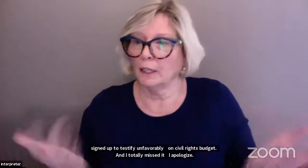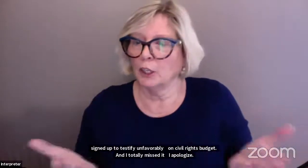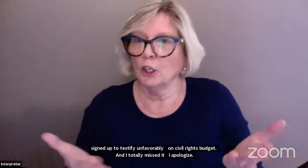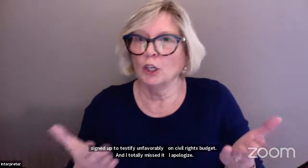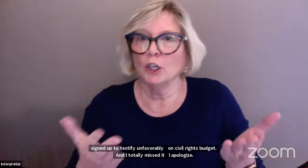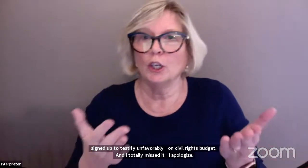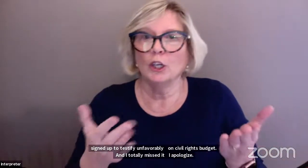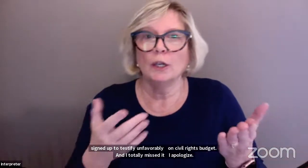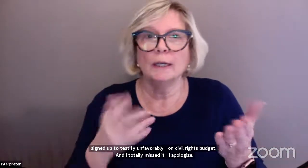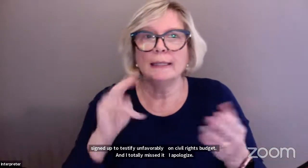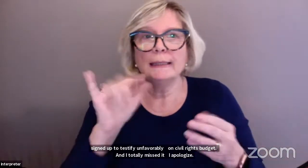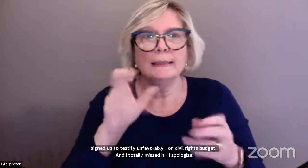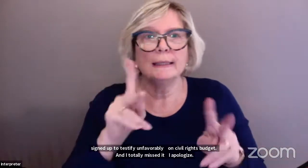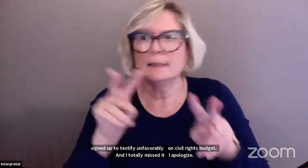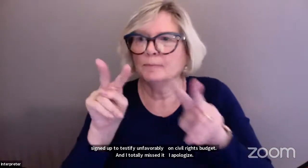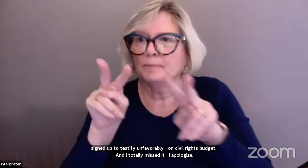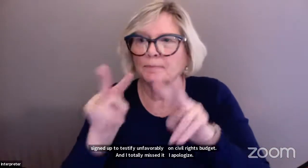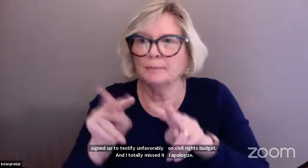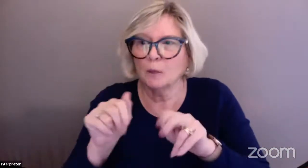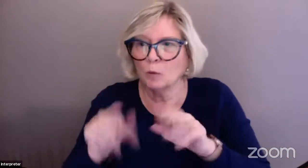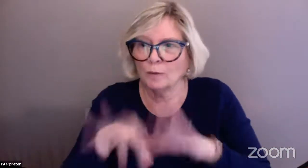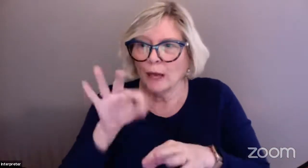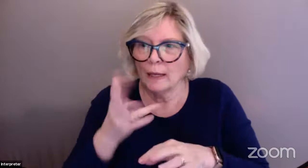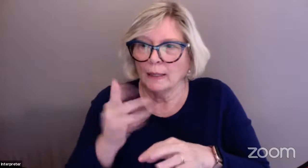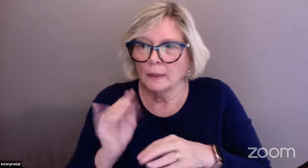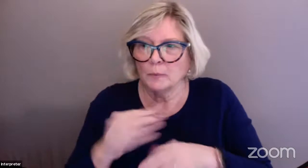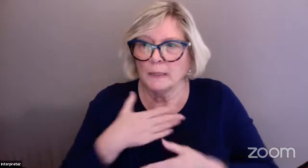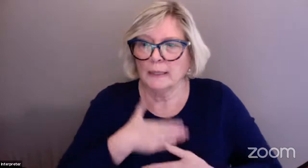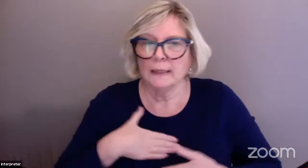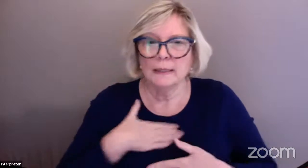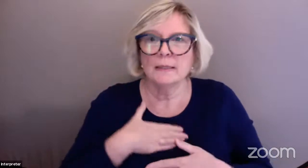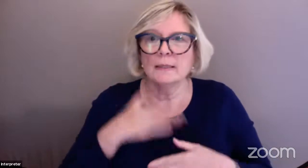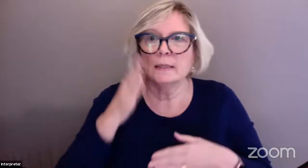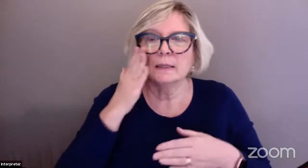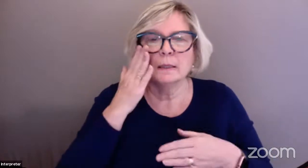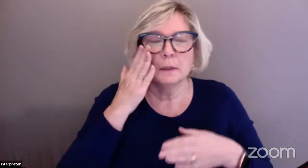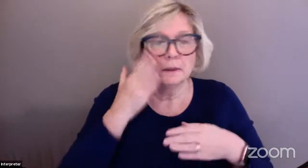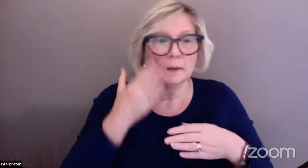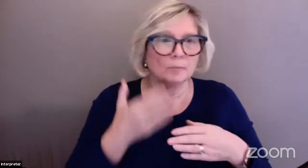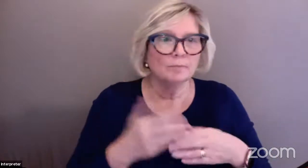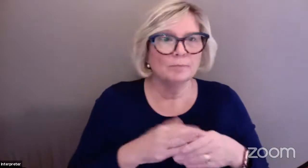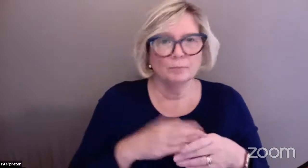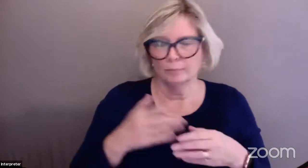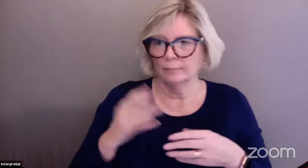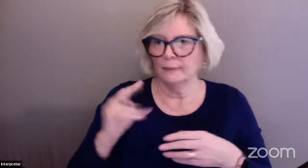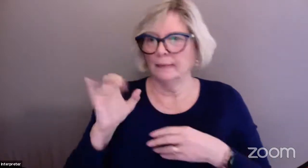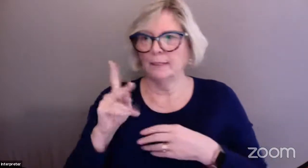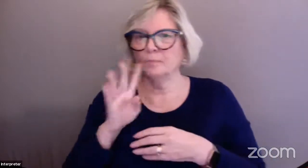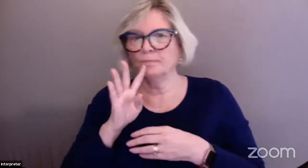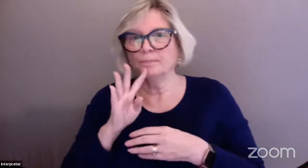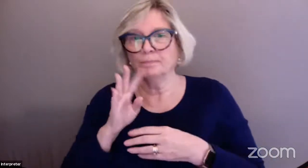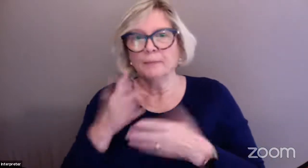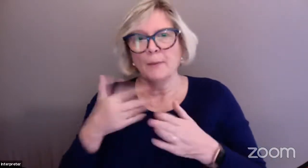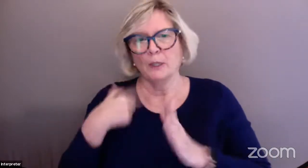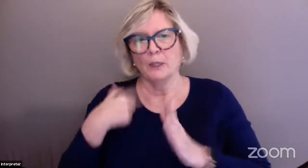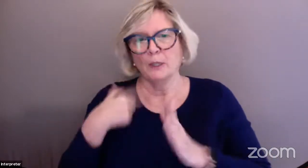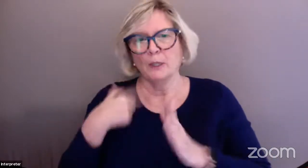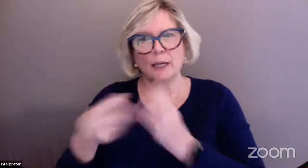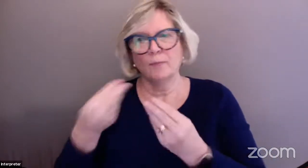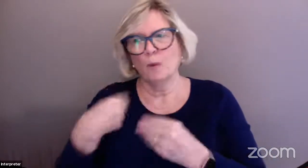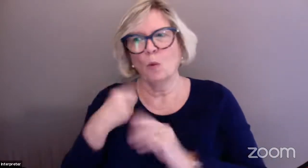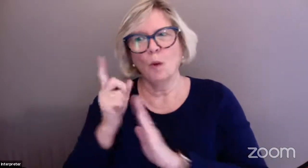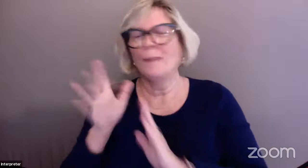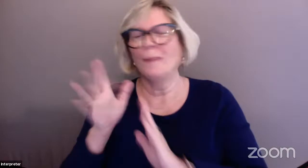Nick, can you help out? Is he still with us? Let me check for you. Just give me a moment. Yeah, I apologize,